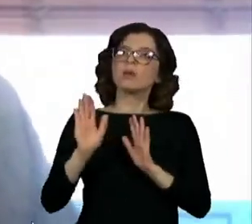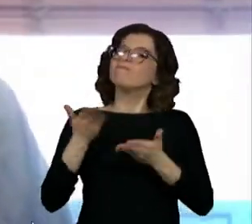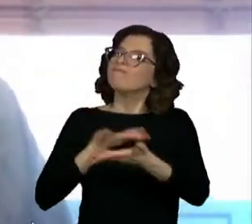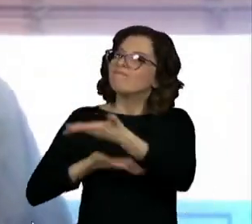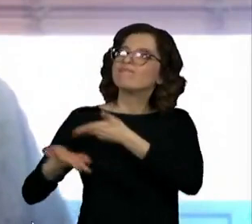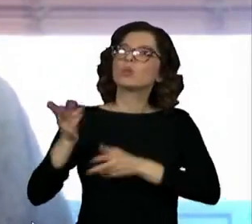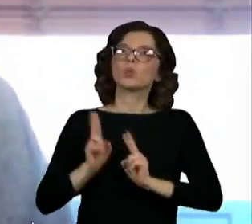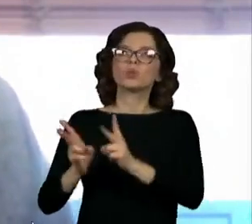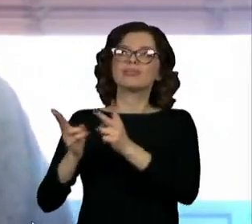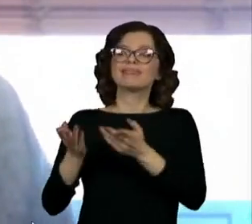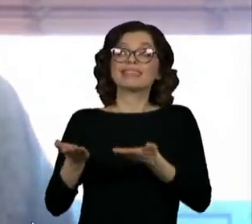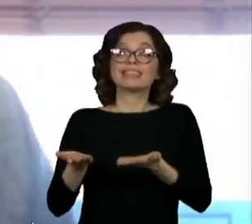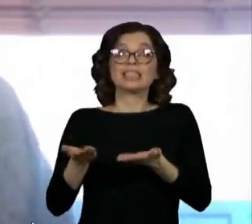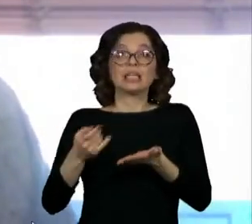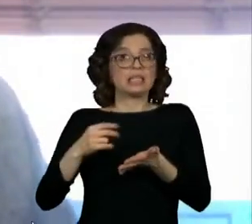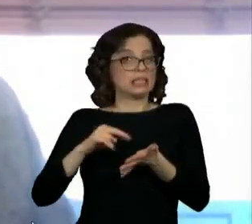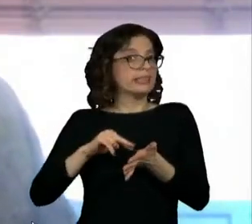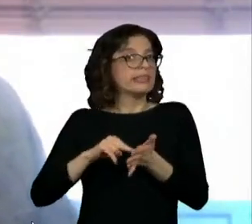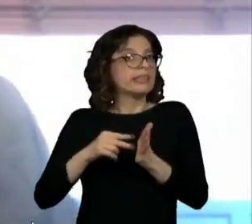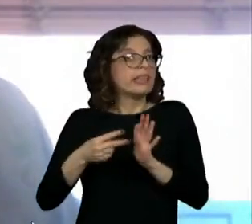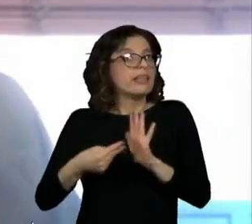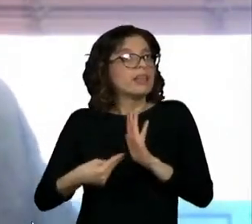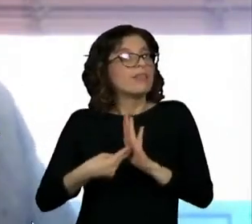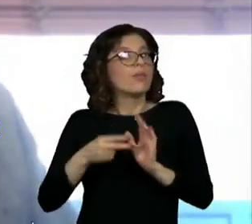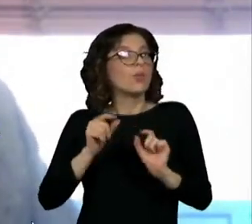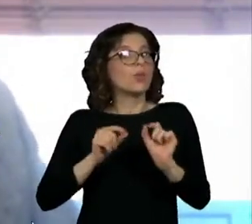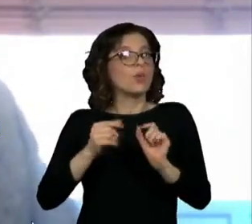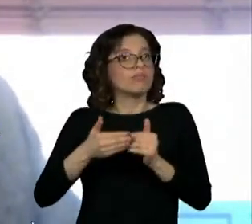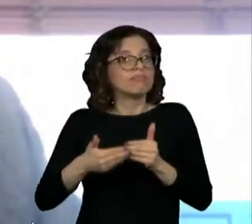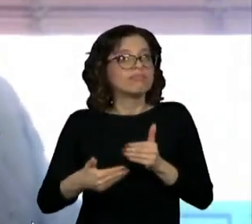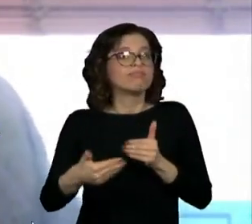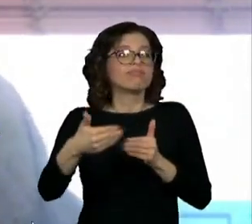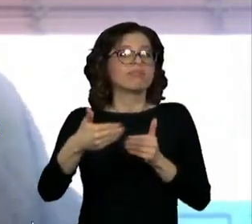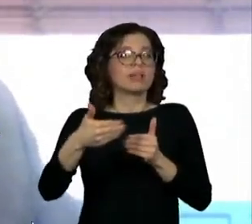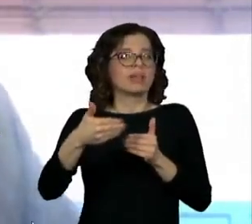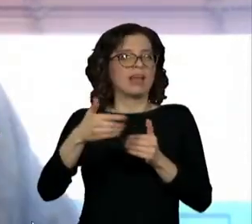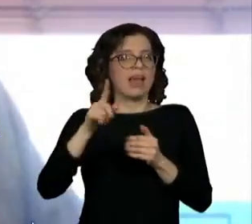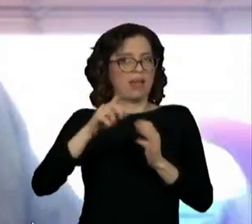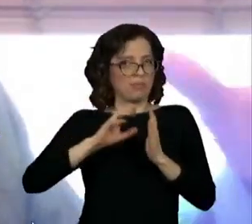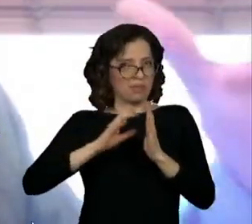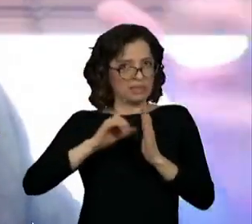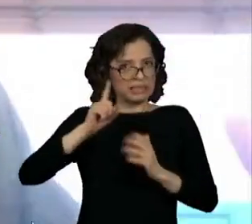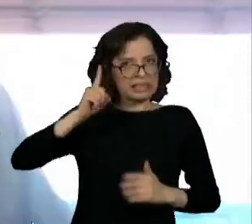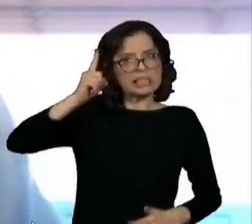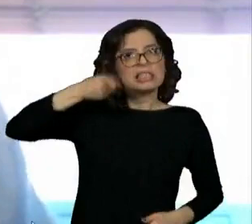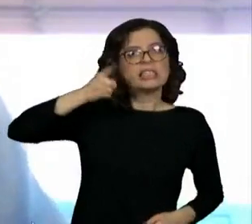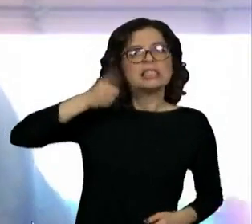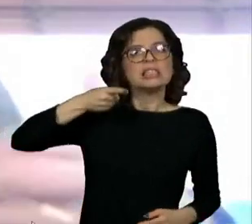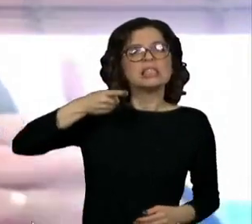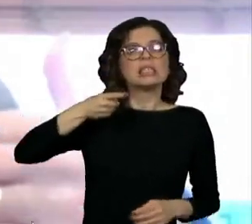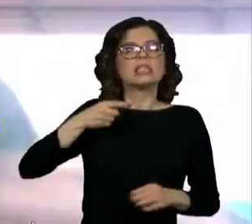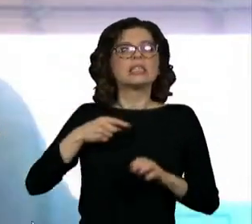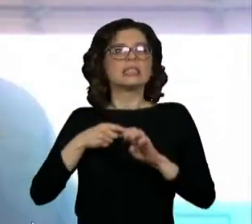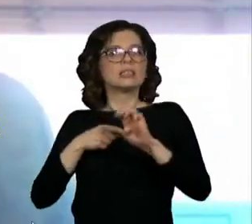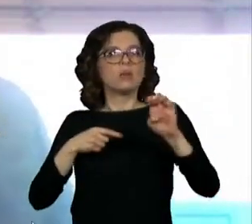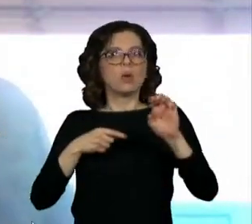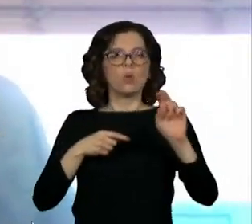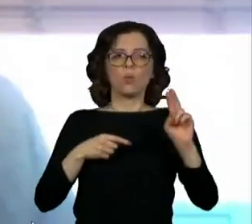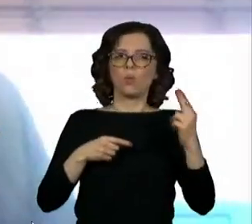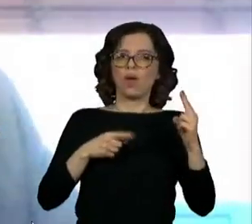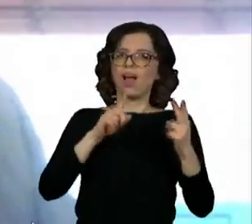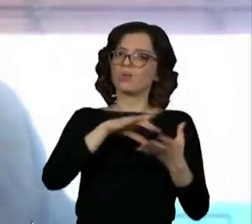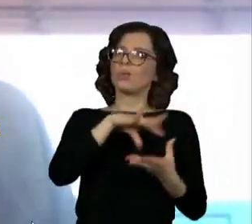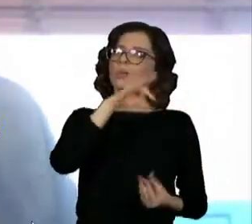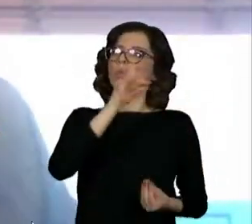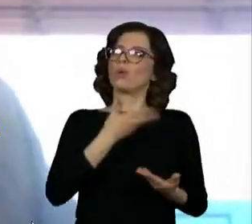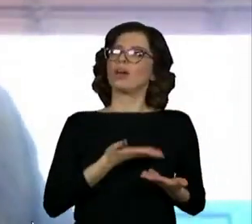does not mean that it would govern as an authoritarian party. Just as the Uruguayan left is totally